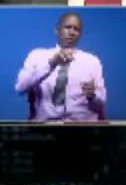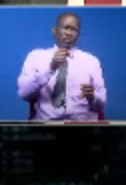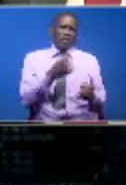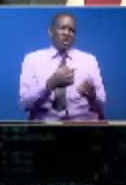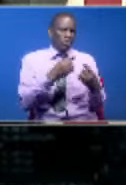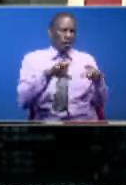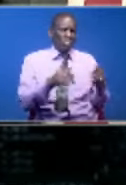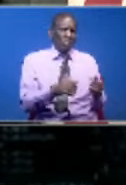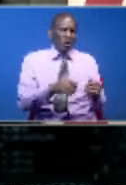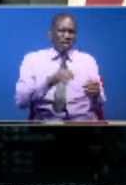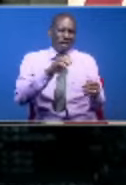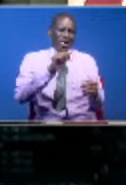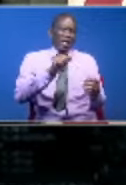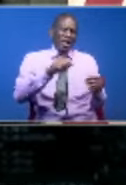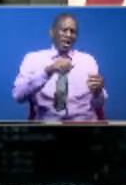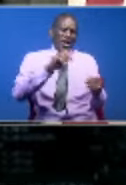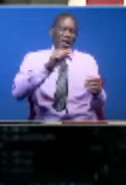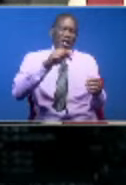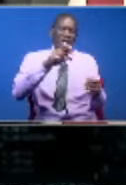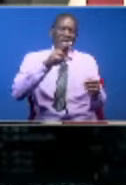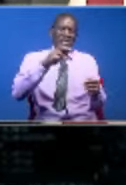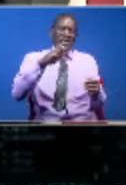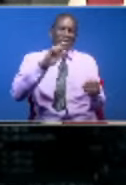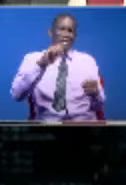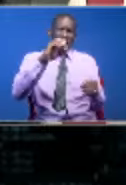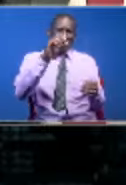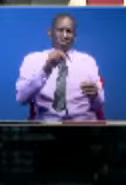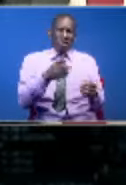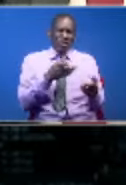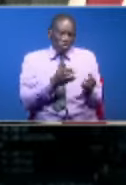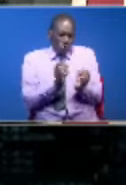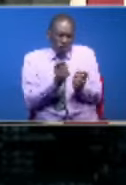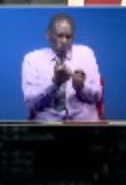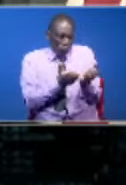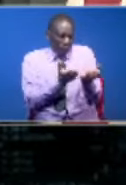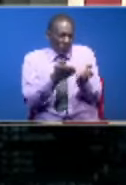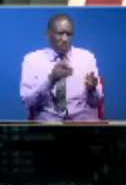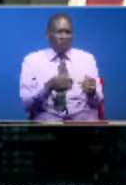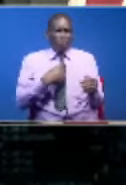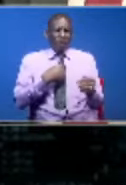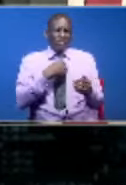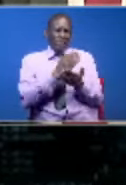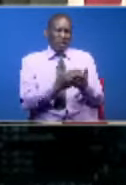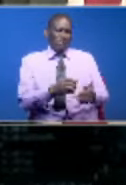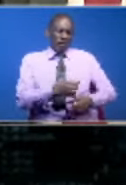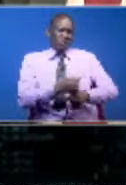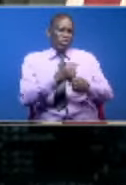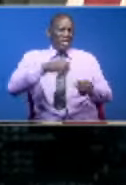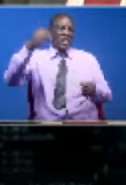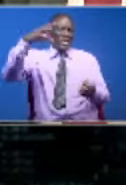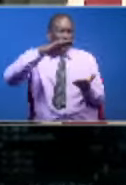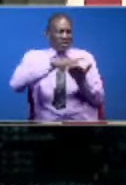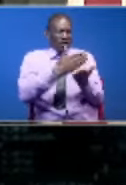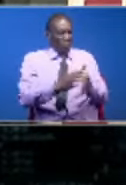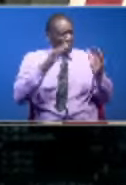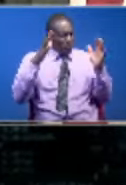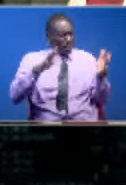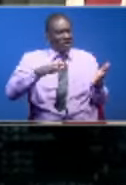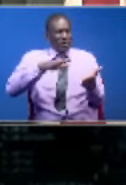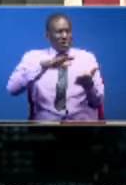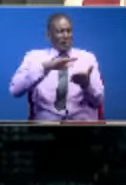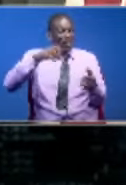about aggregation, and this might work for the small kind of fragmented businesses. Yeah. There are players in the energy sector who are large,